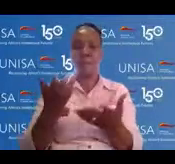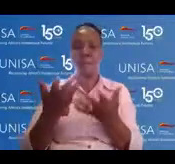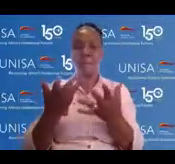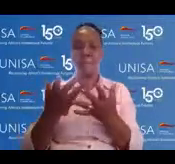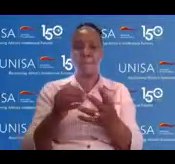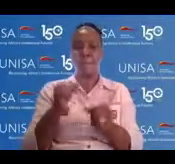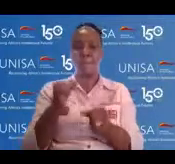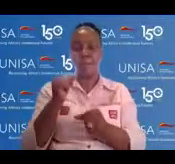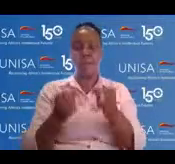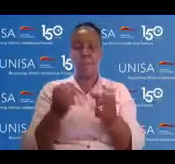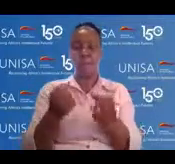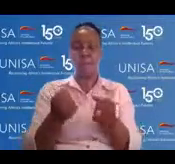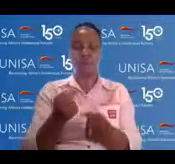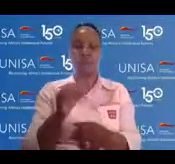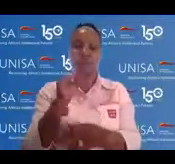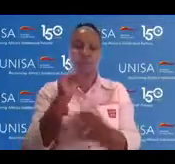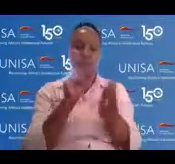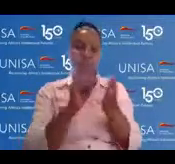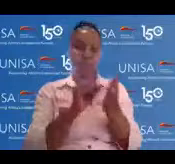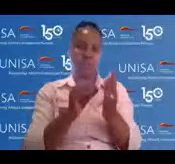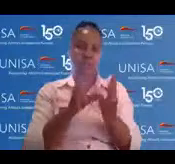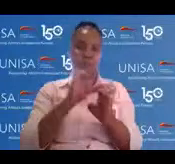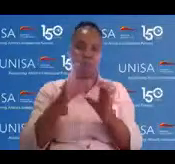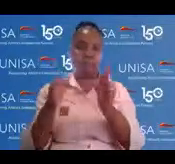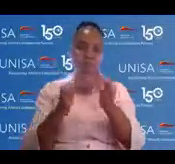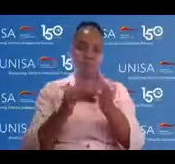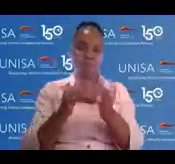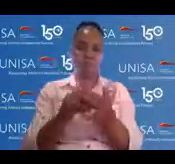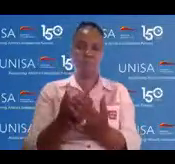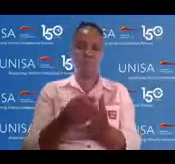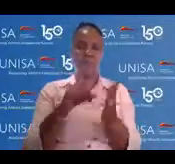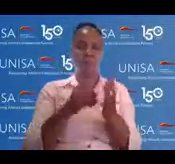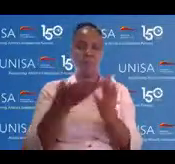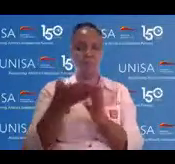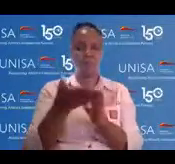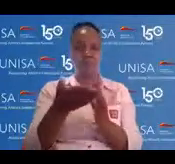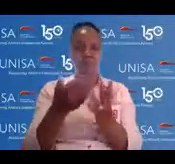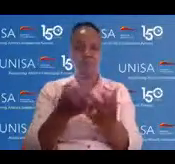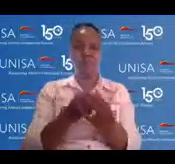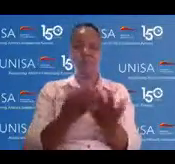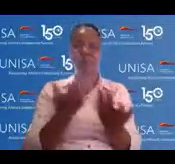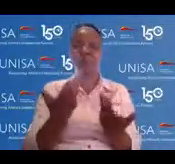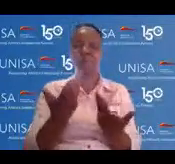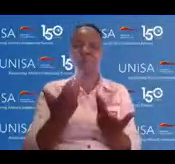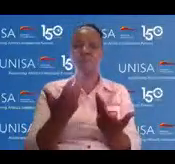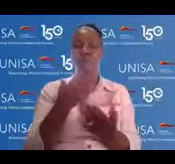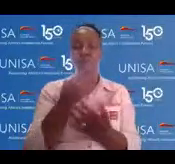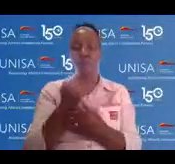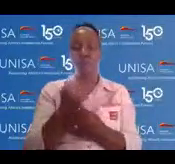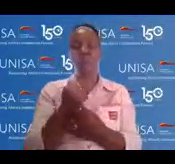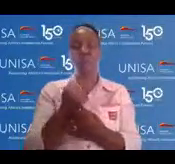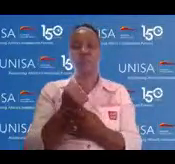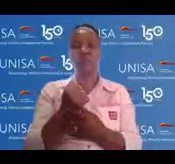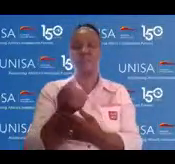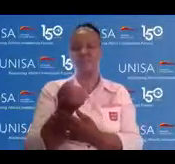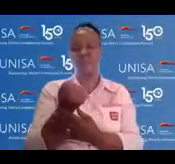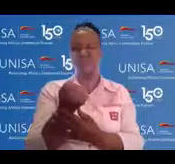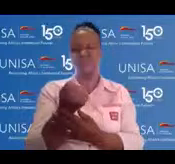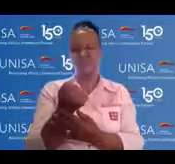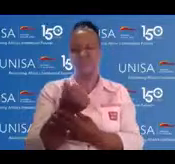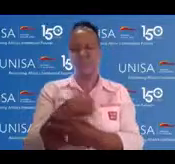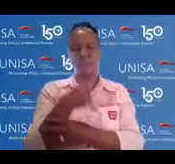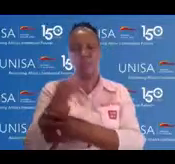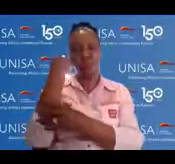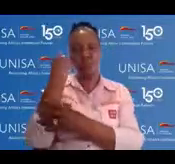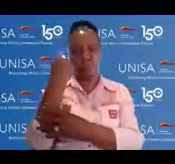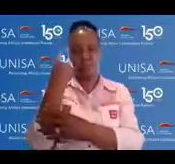you in the chat. Students, you can click on that link in the chat and just go have a little bit of a think, and just one keyword. What